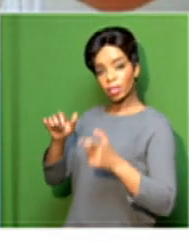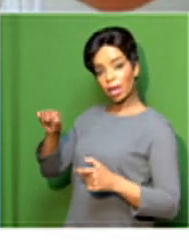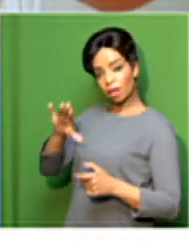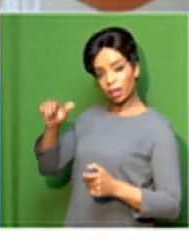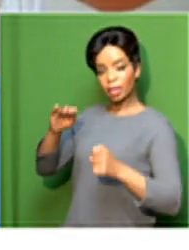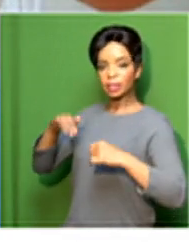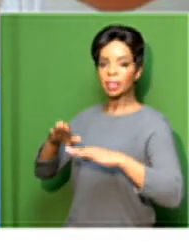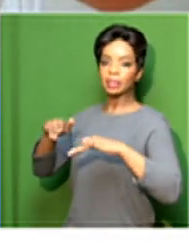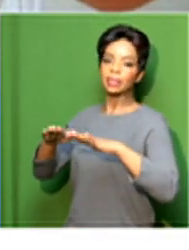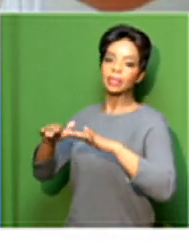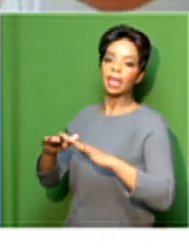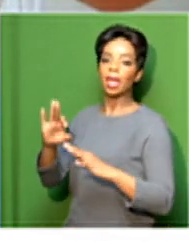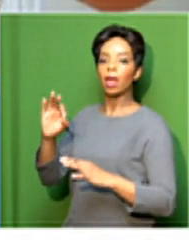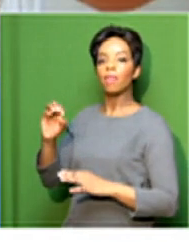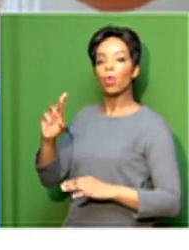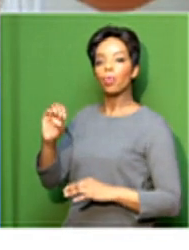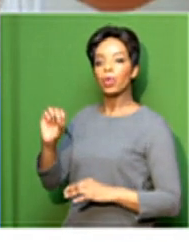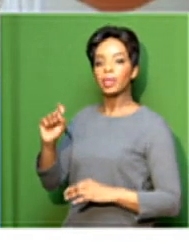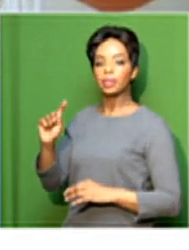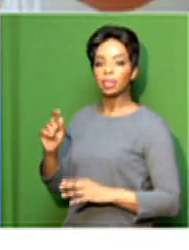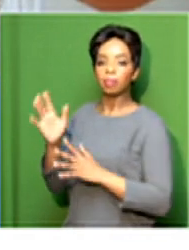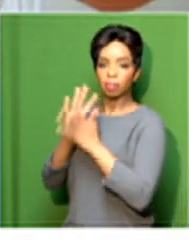about the thought process around the choice of this setting.